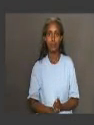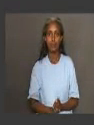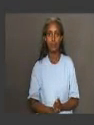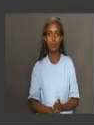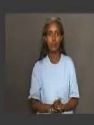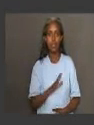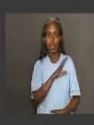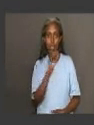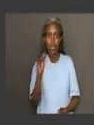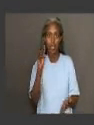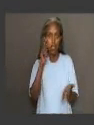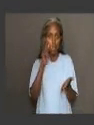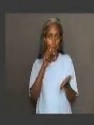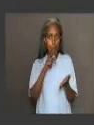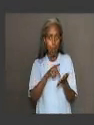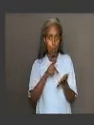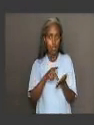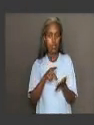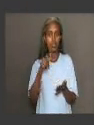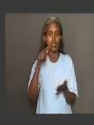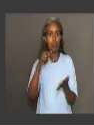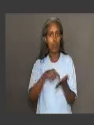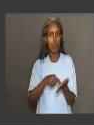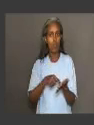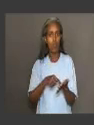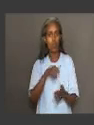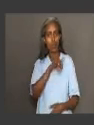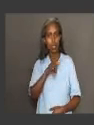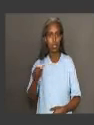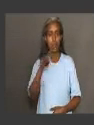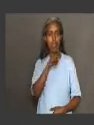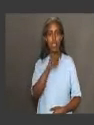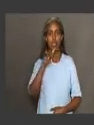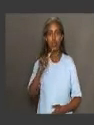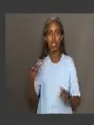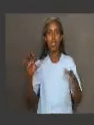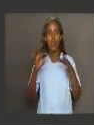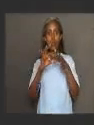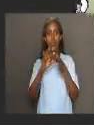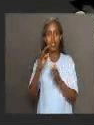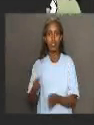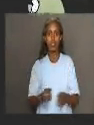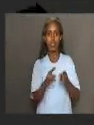and plot the points on the same x-y coordinate system.